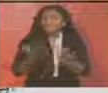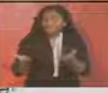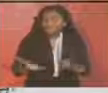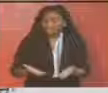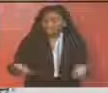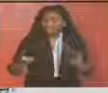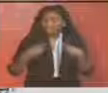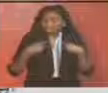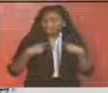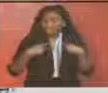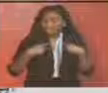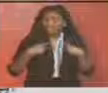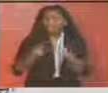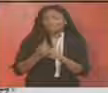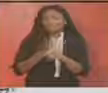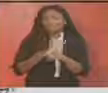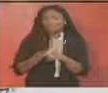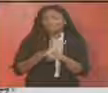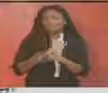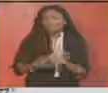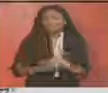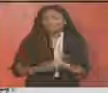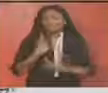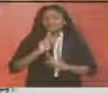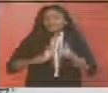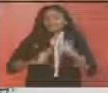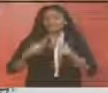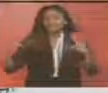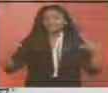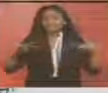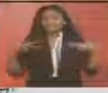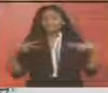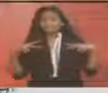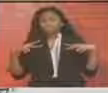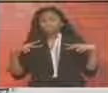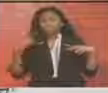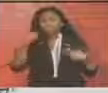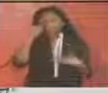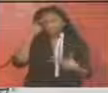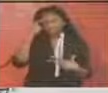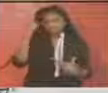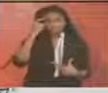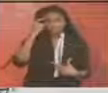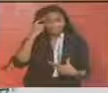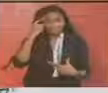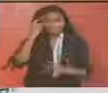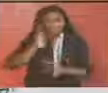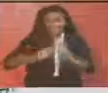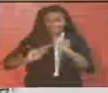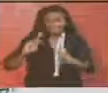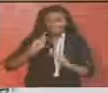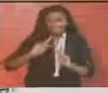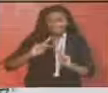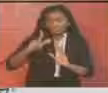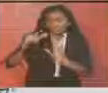away. And there has been a little complacency over the last couple of weeks because of the low numbers in my view. And I